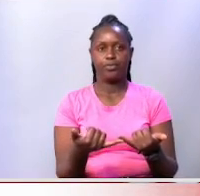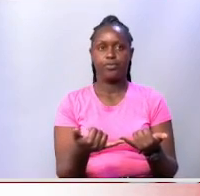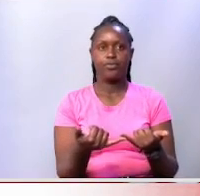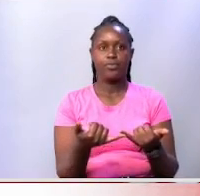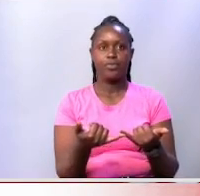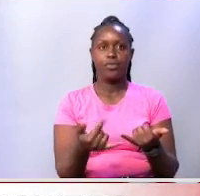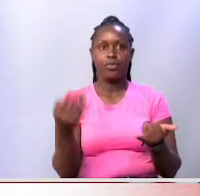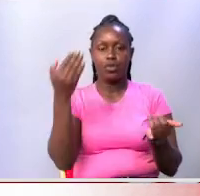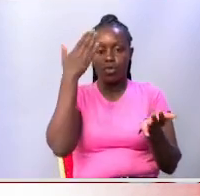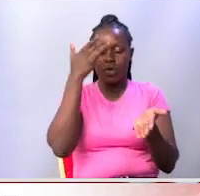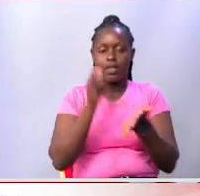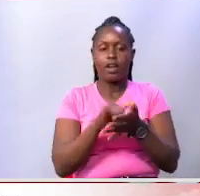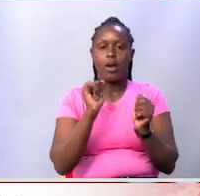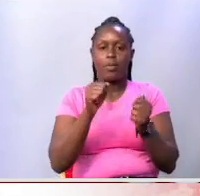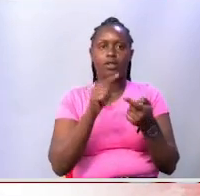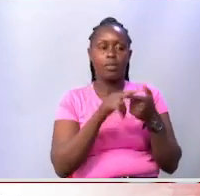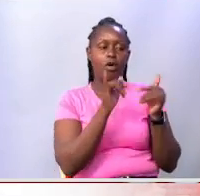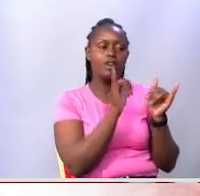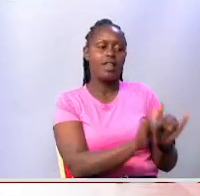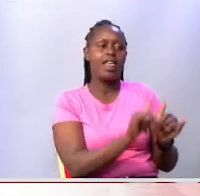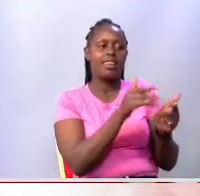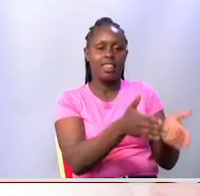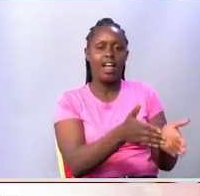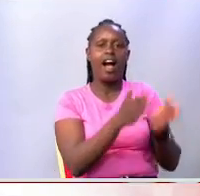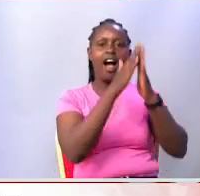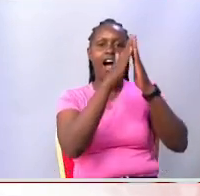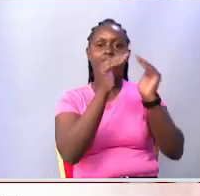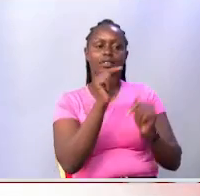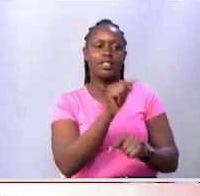unajua unaweza kukaa pale ile nyumba